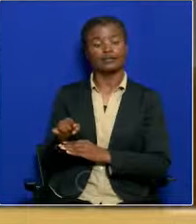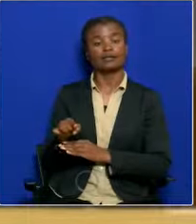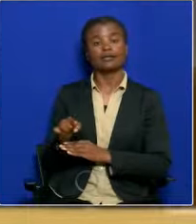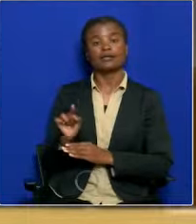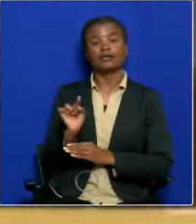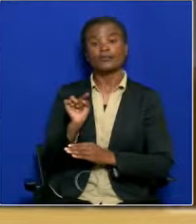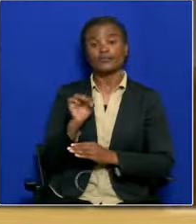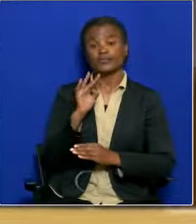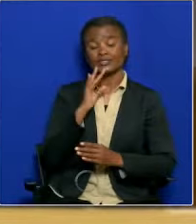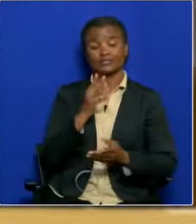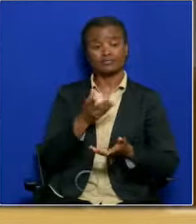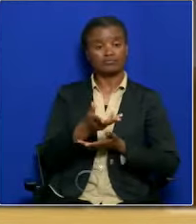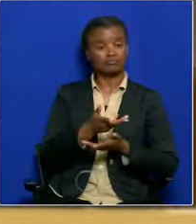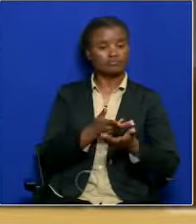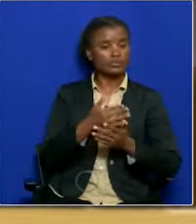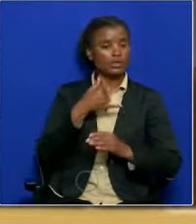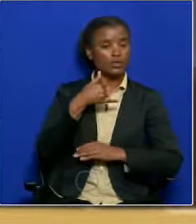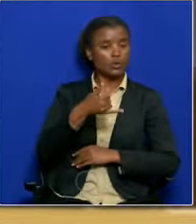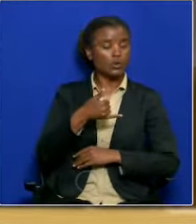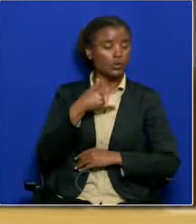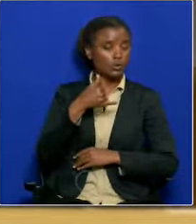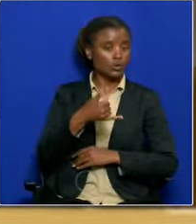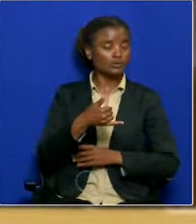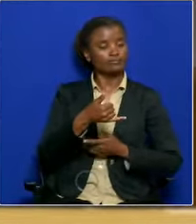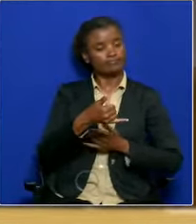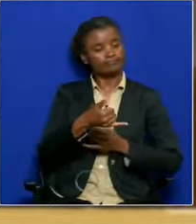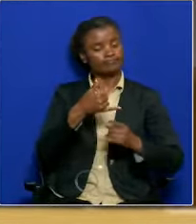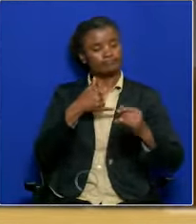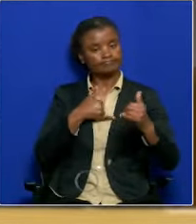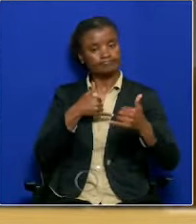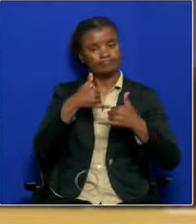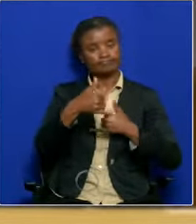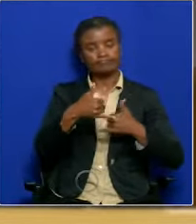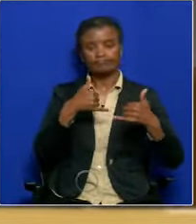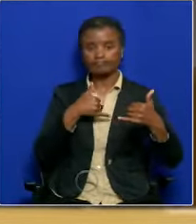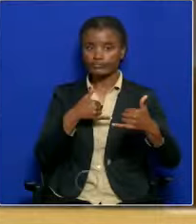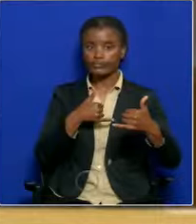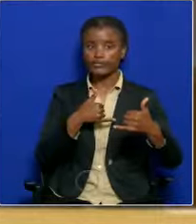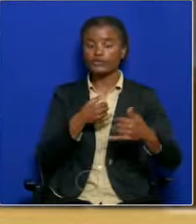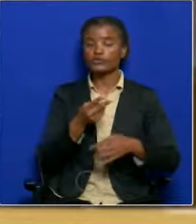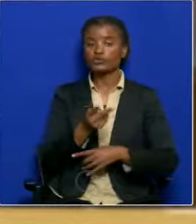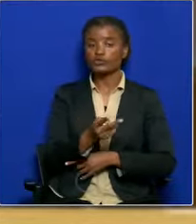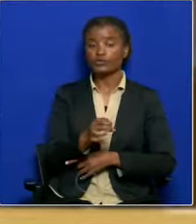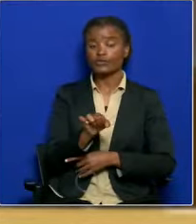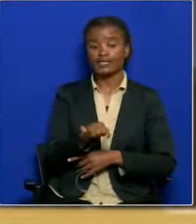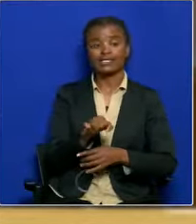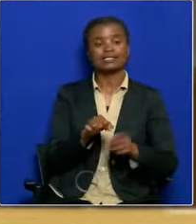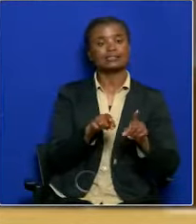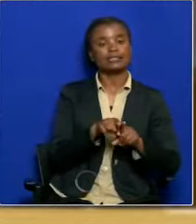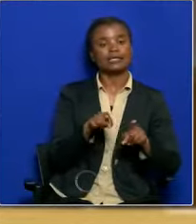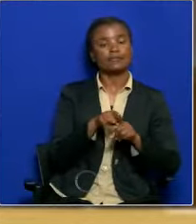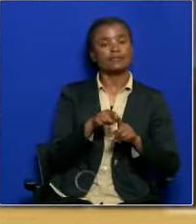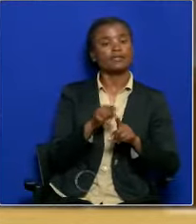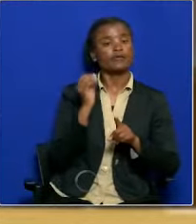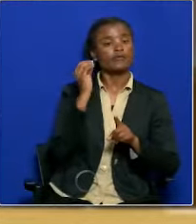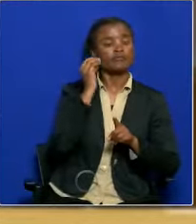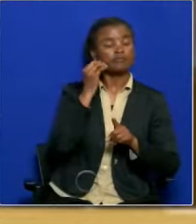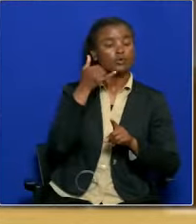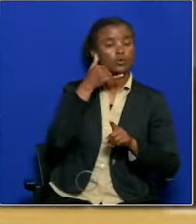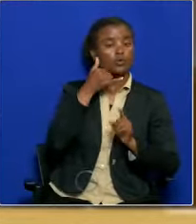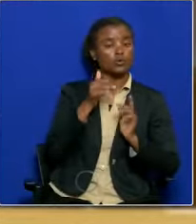of telephone calls, in fact, between the two of you, including the exchange of Mr. Matlala's new contact details, because he doesn't have a